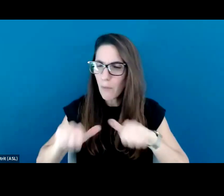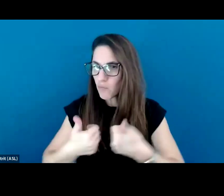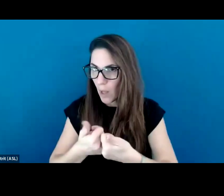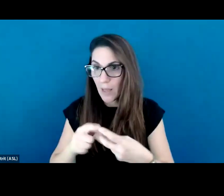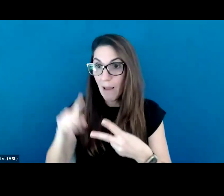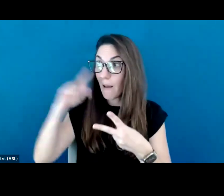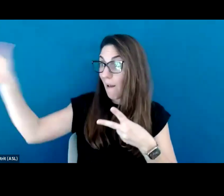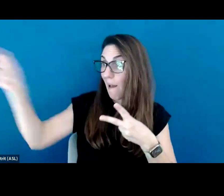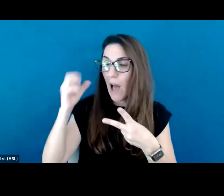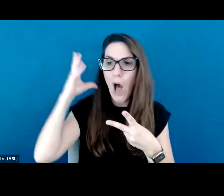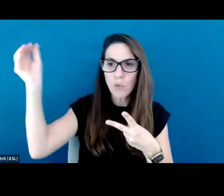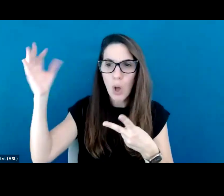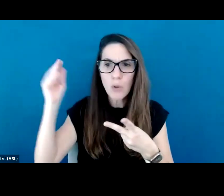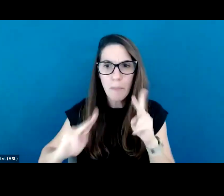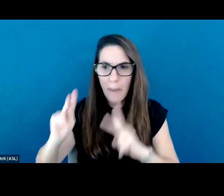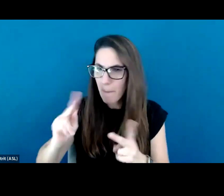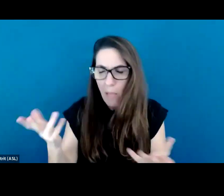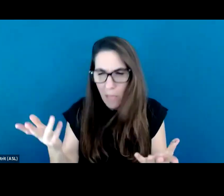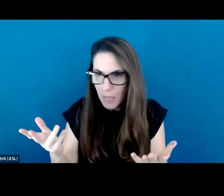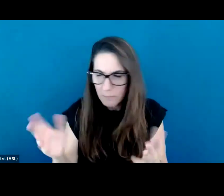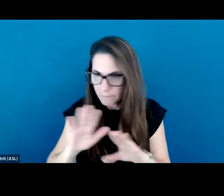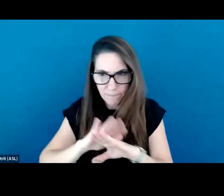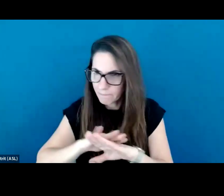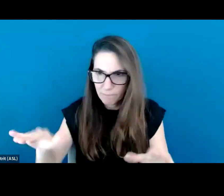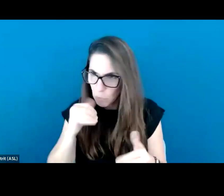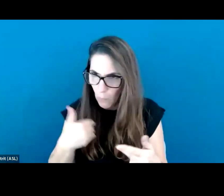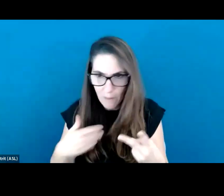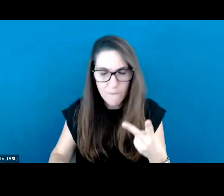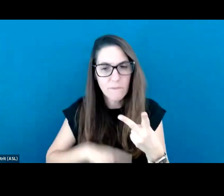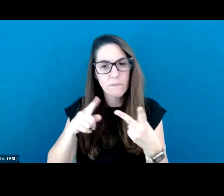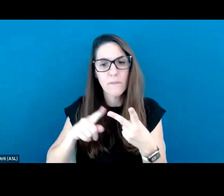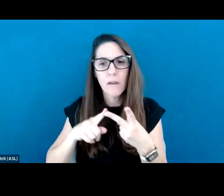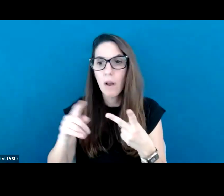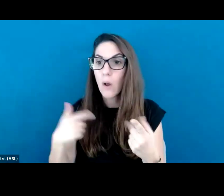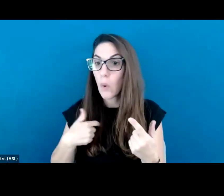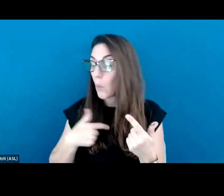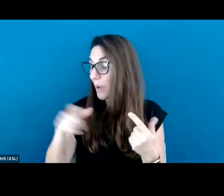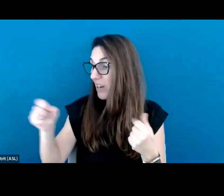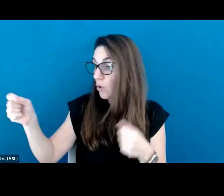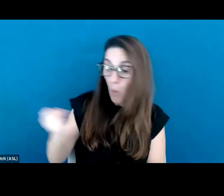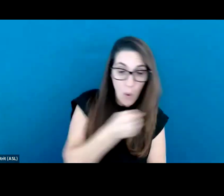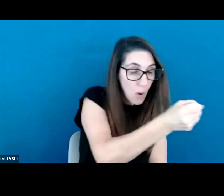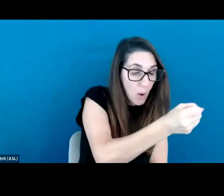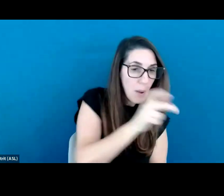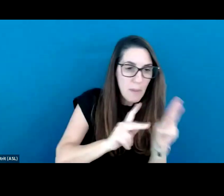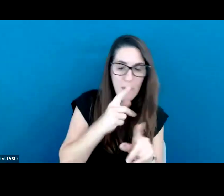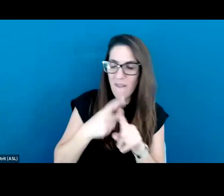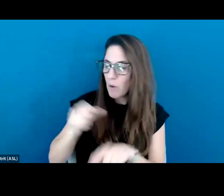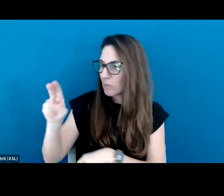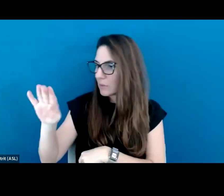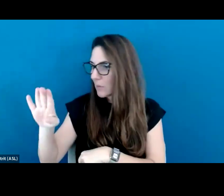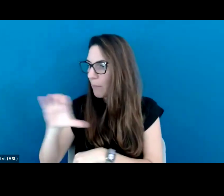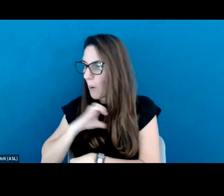folks. We're not going to have outside folks, so that's not a problem. The other challenge arises is moving people around between the subcommittees. But since people are going to be able